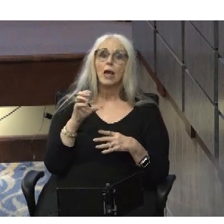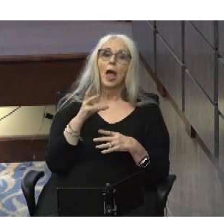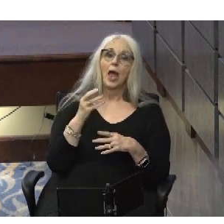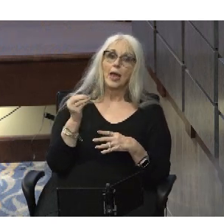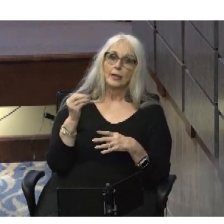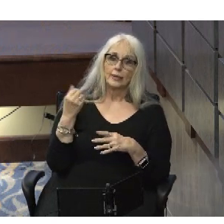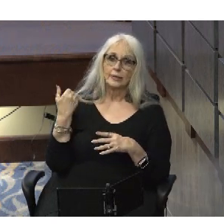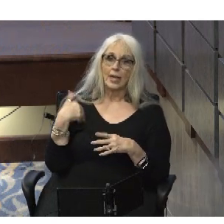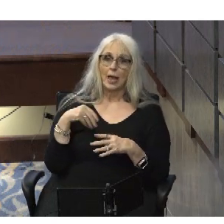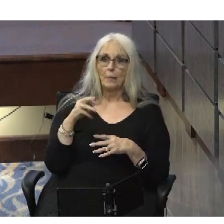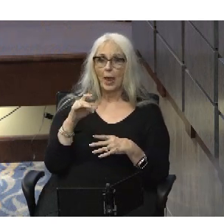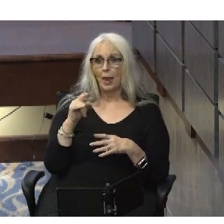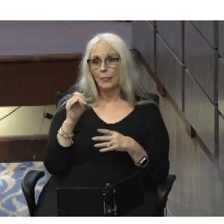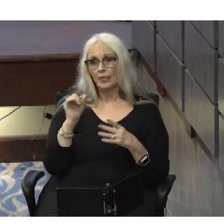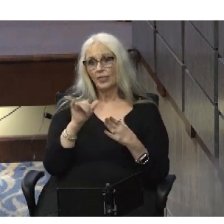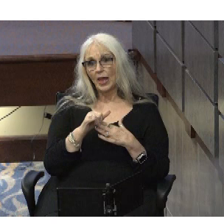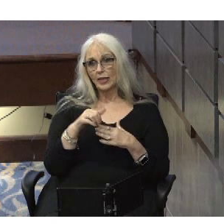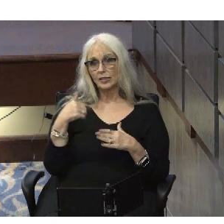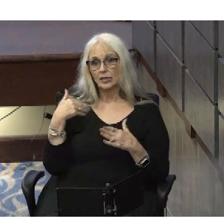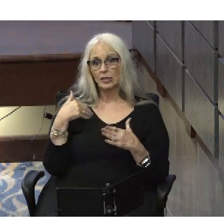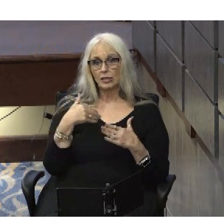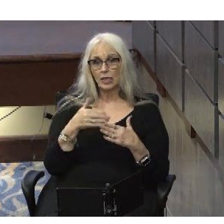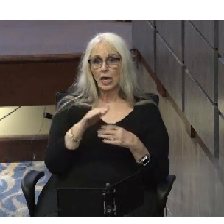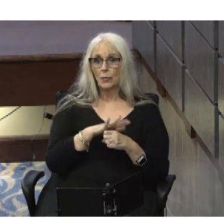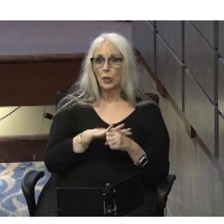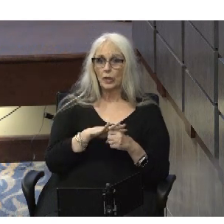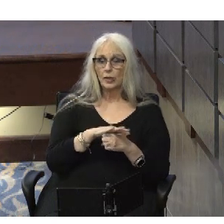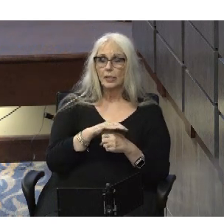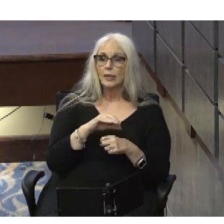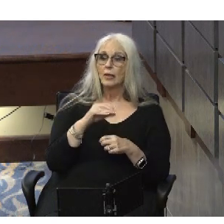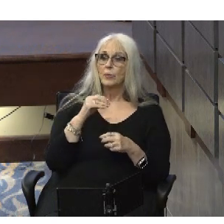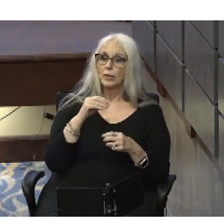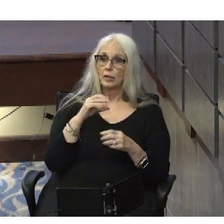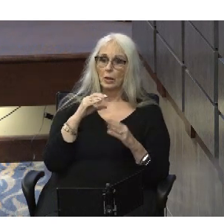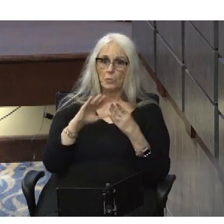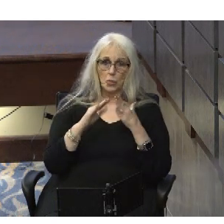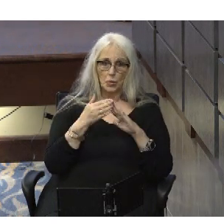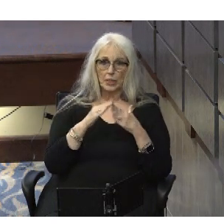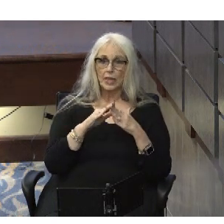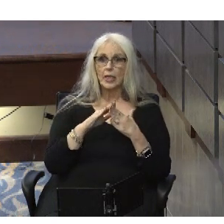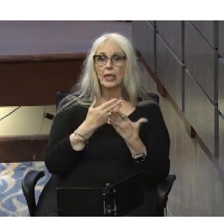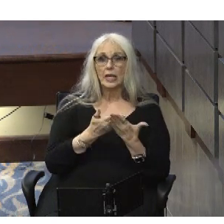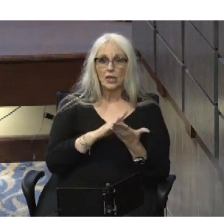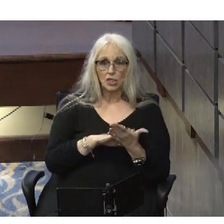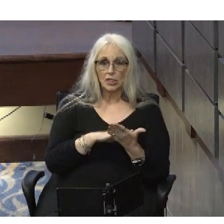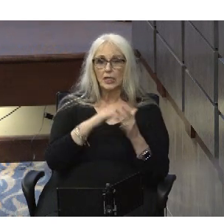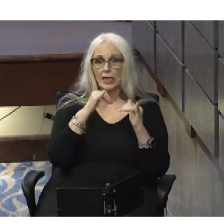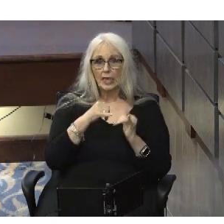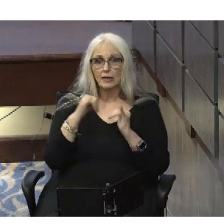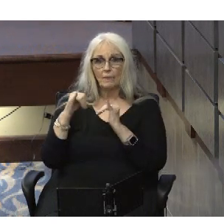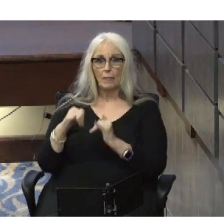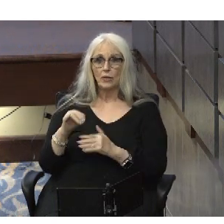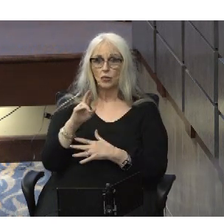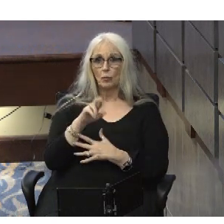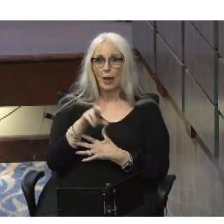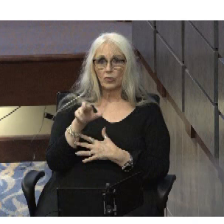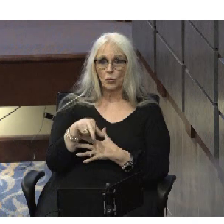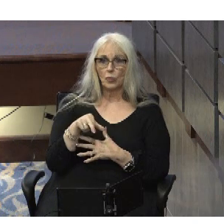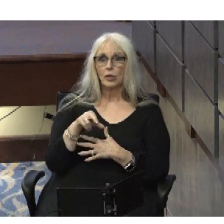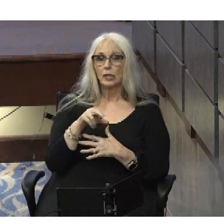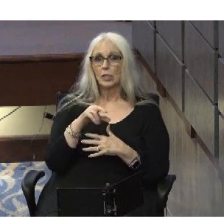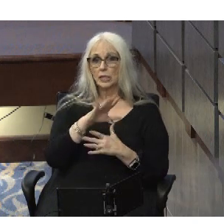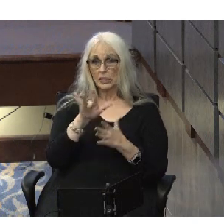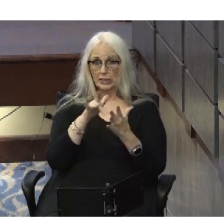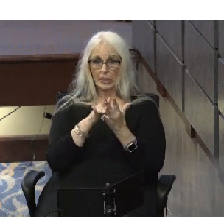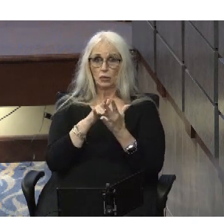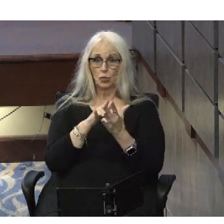design will be neighborhood-centric. It will include community kitchens and for some, individual bathrooms in a centralized location. The